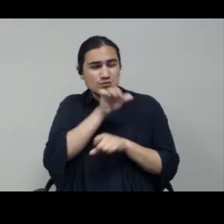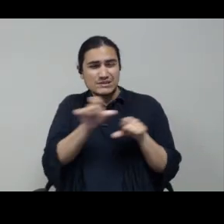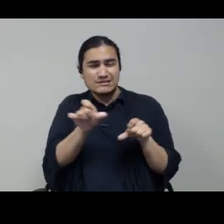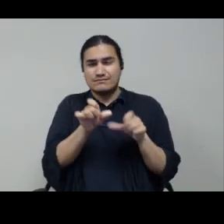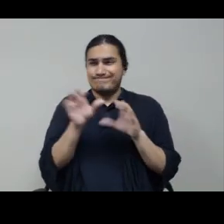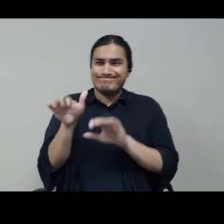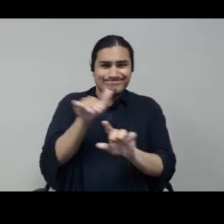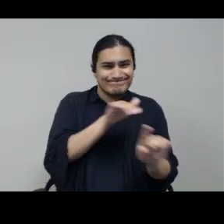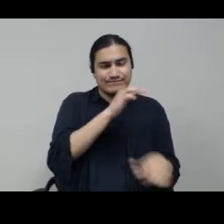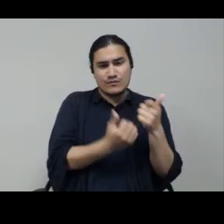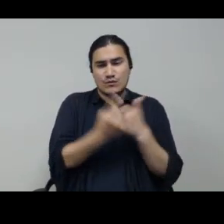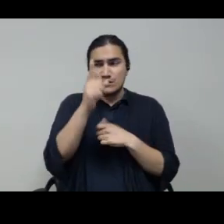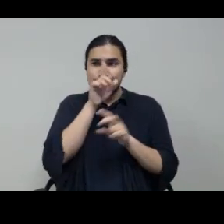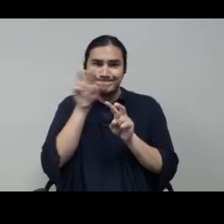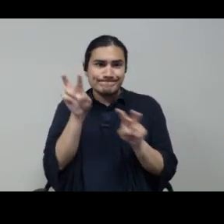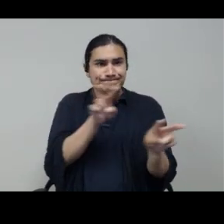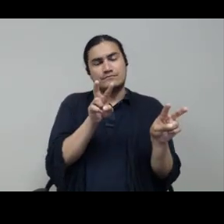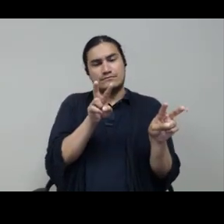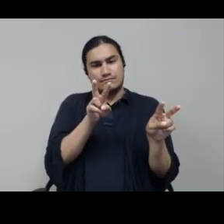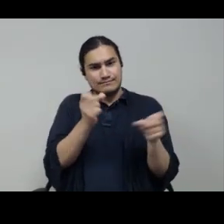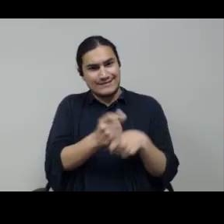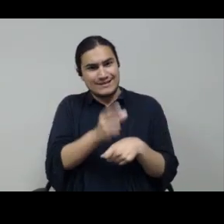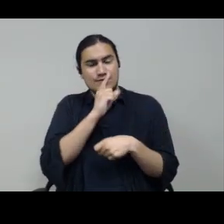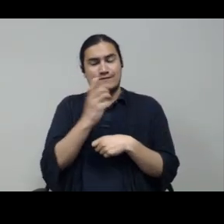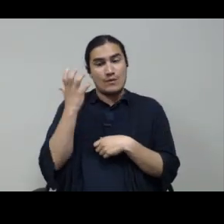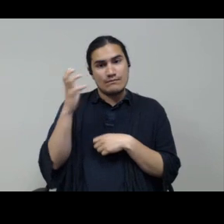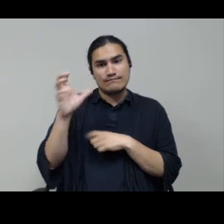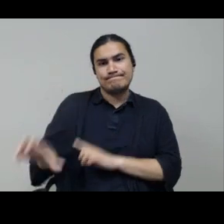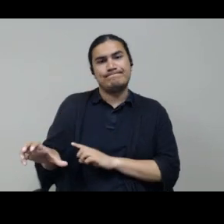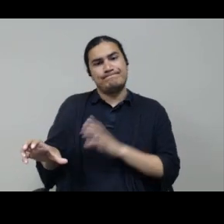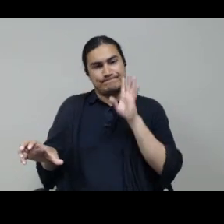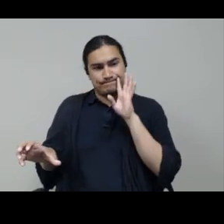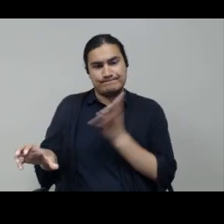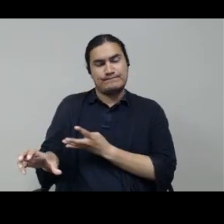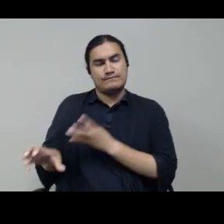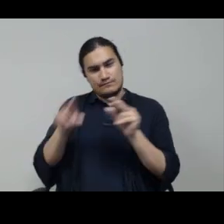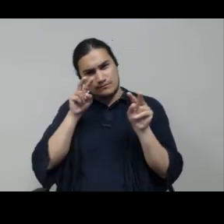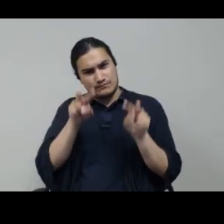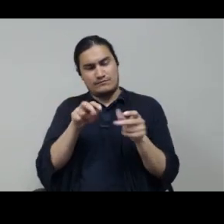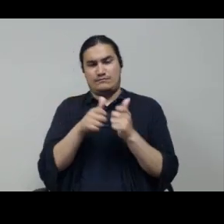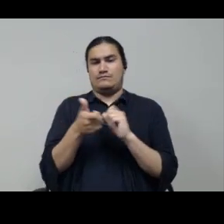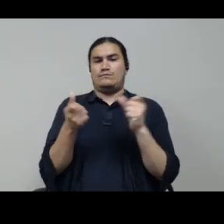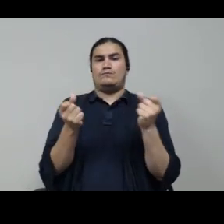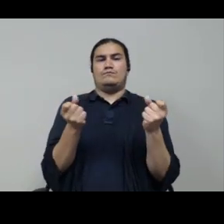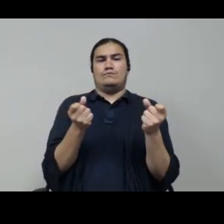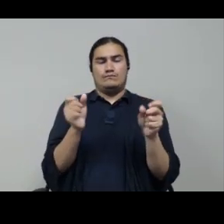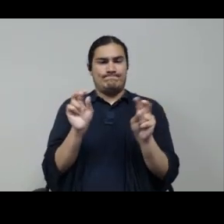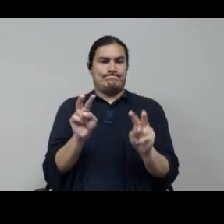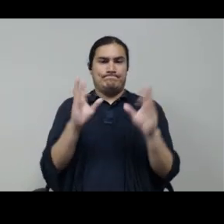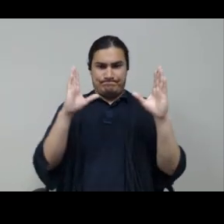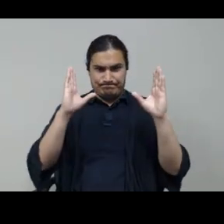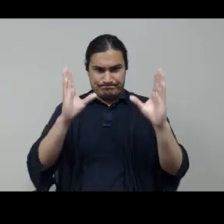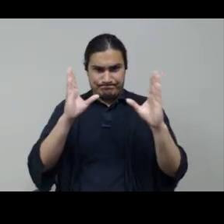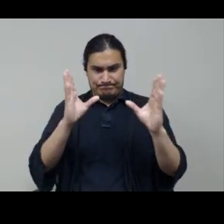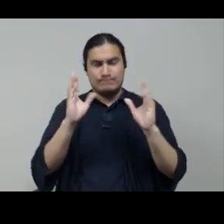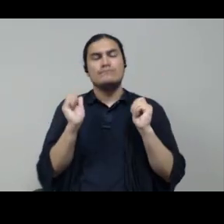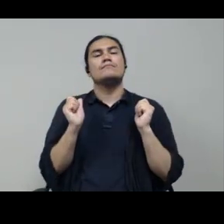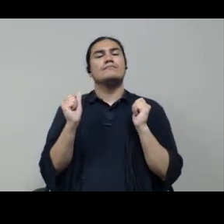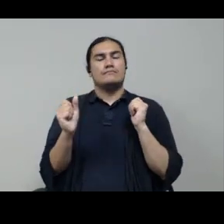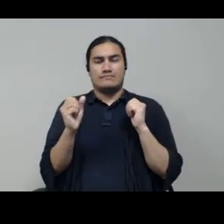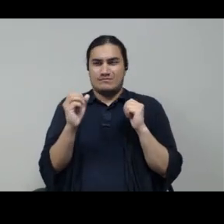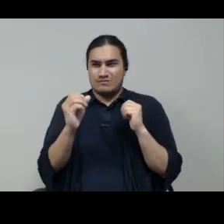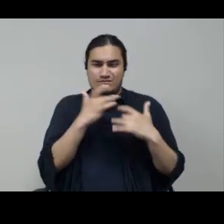everyone to be vigilant and stay off your phones, to look at how you're driving, and just the